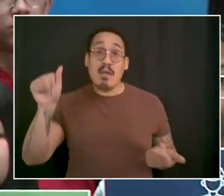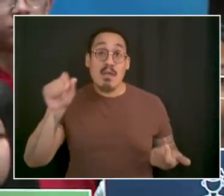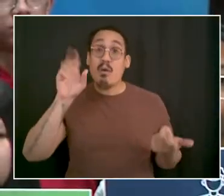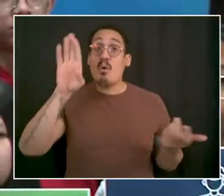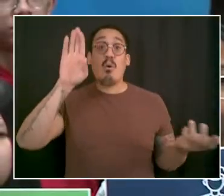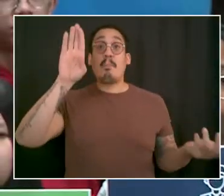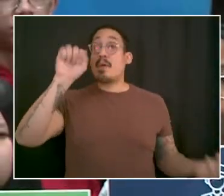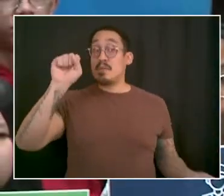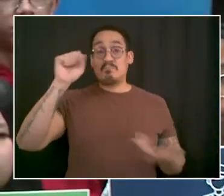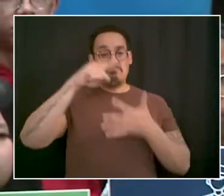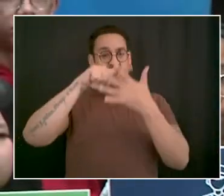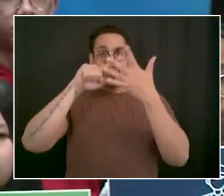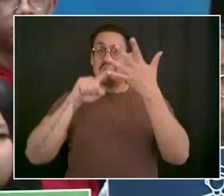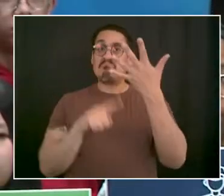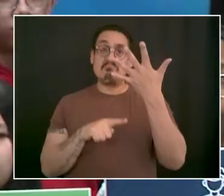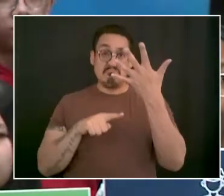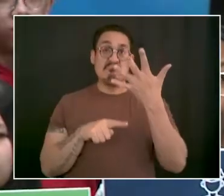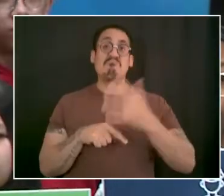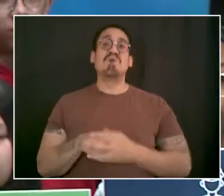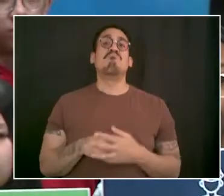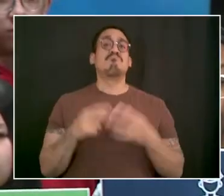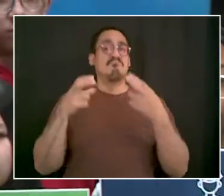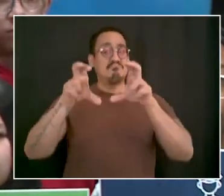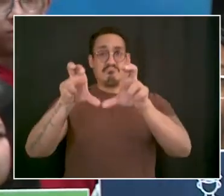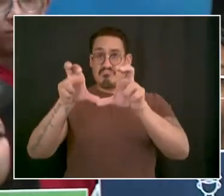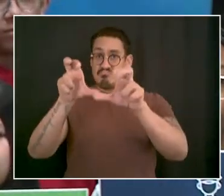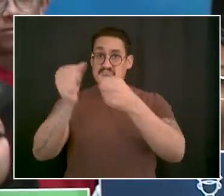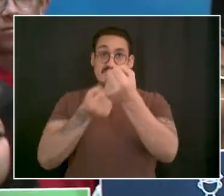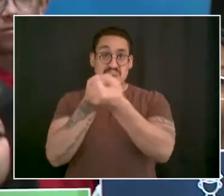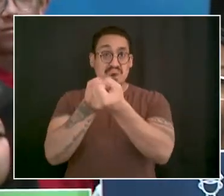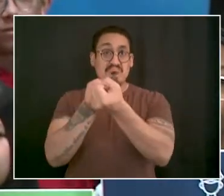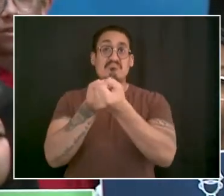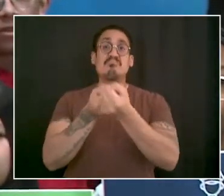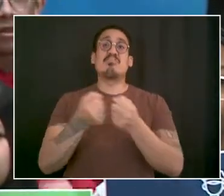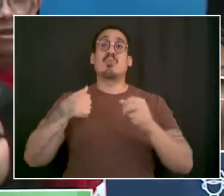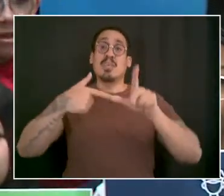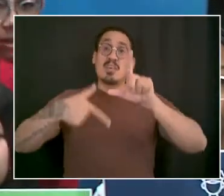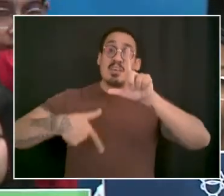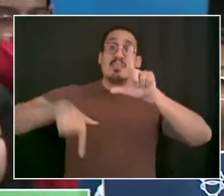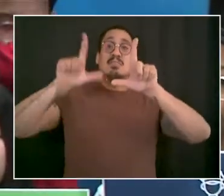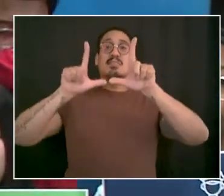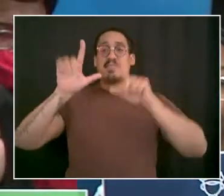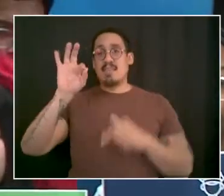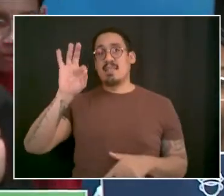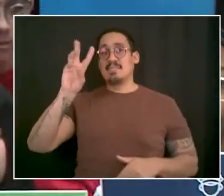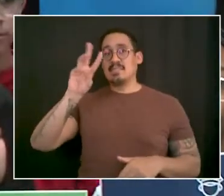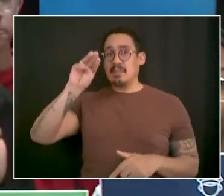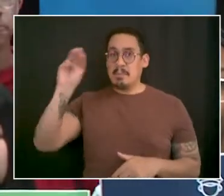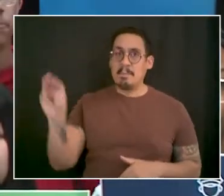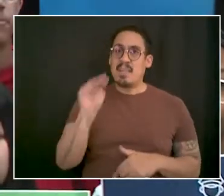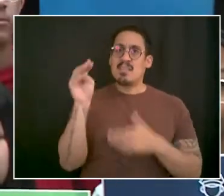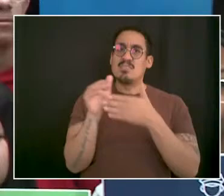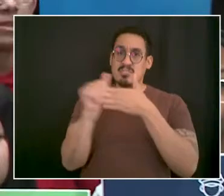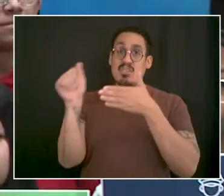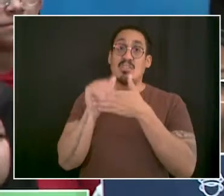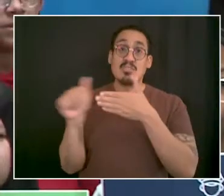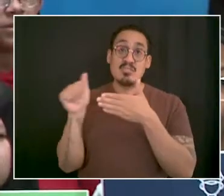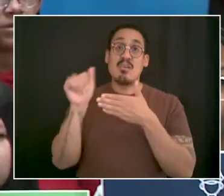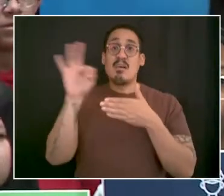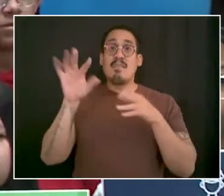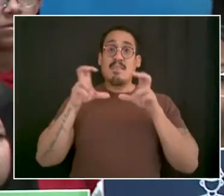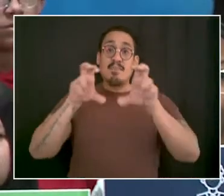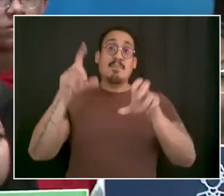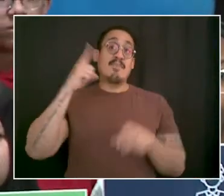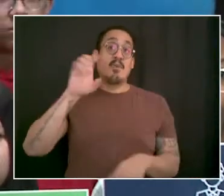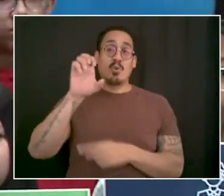also permanently restoring $96 million of savings to the CUNY system so that it